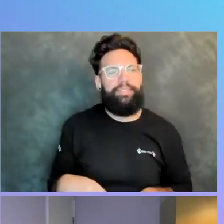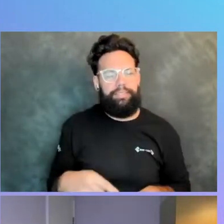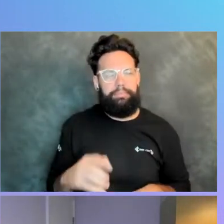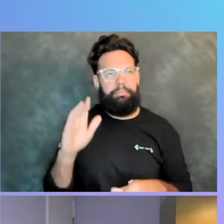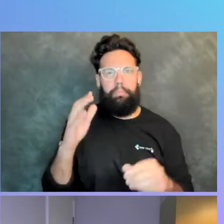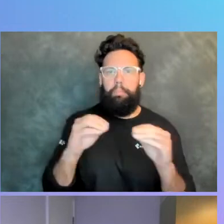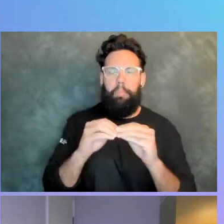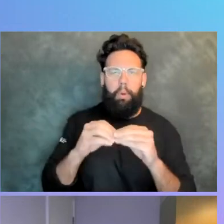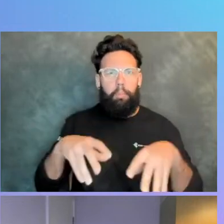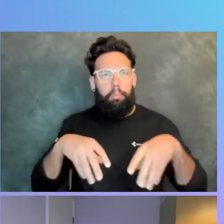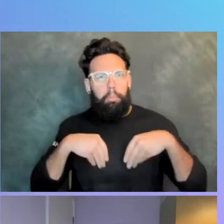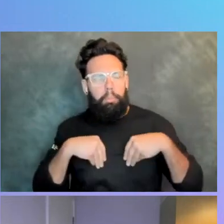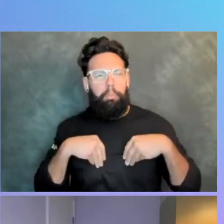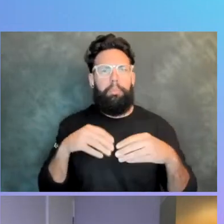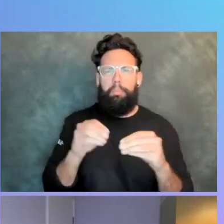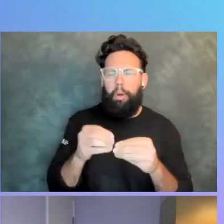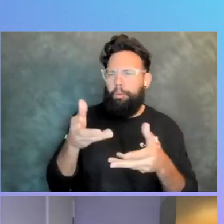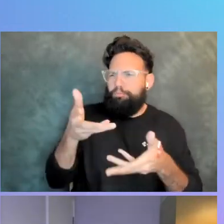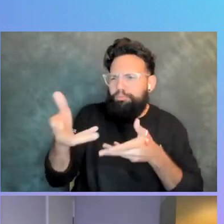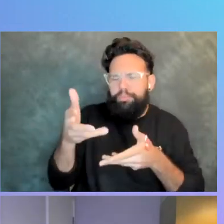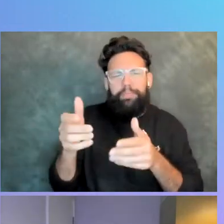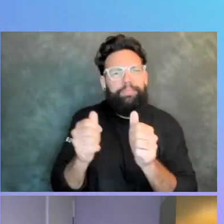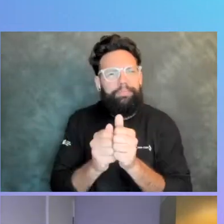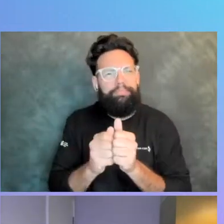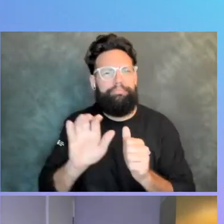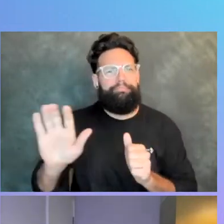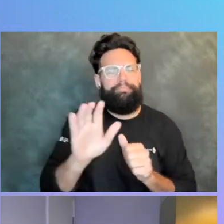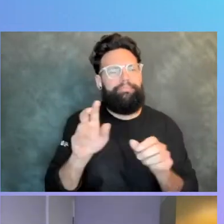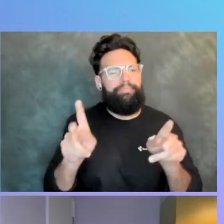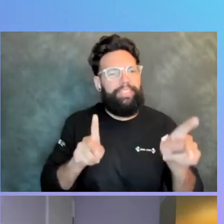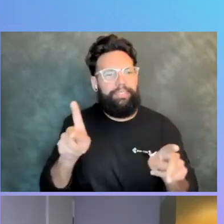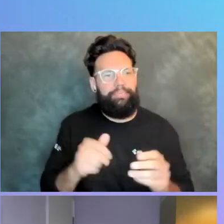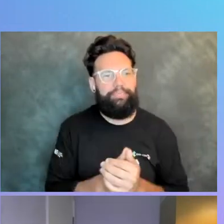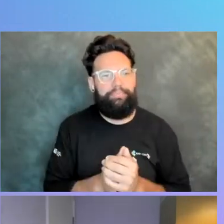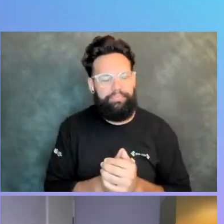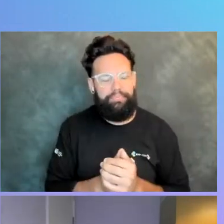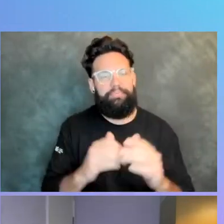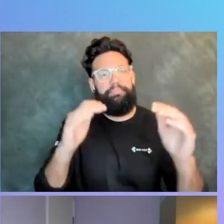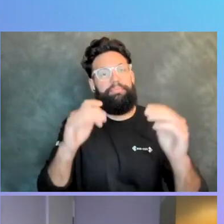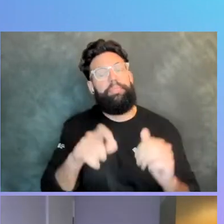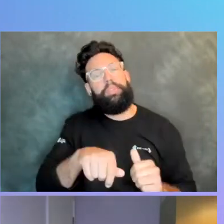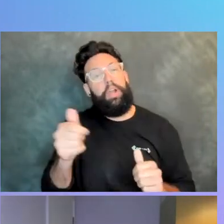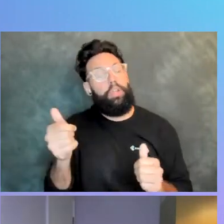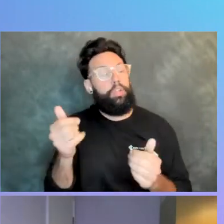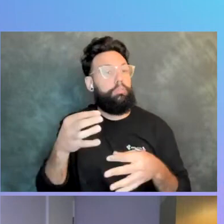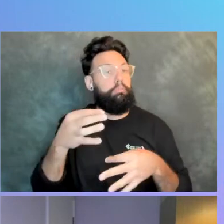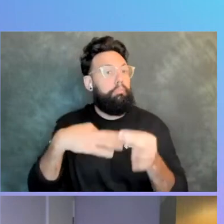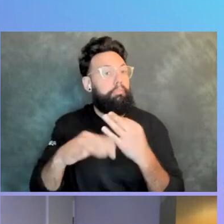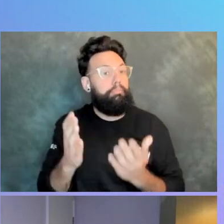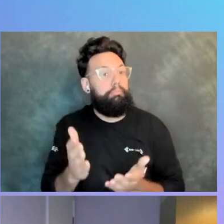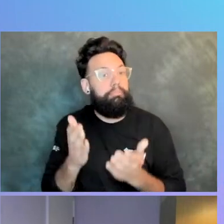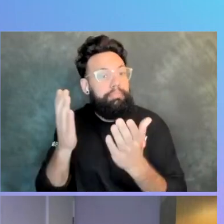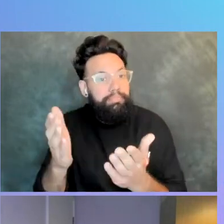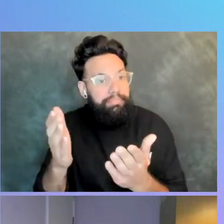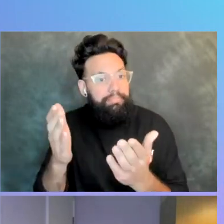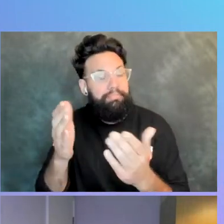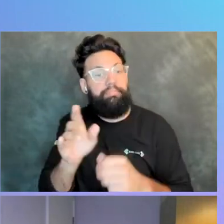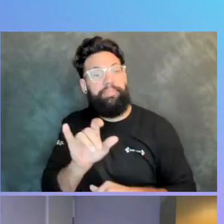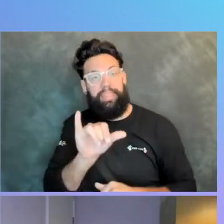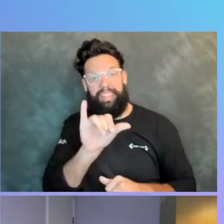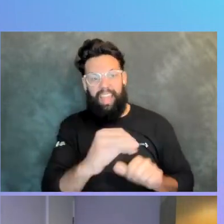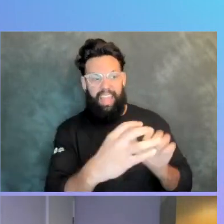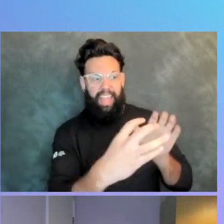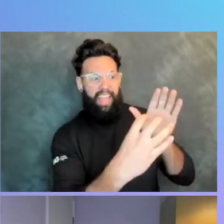intimidating. I have another example for changing to use friendlier language. This was the opening paragraph of